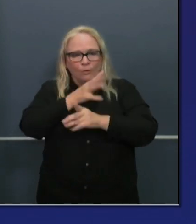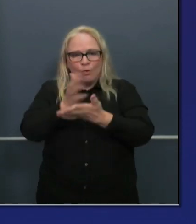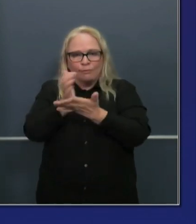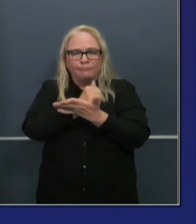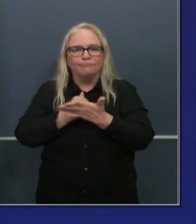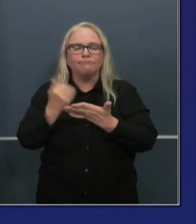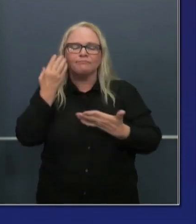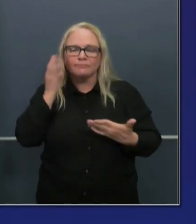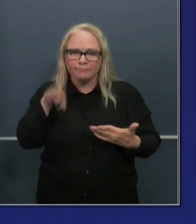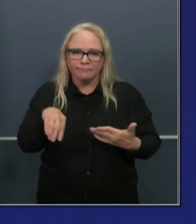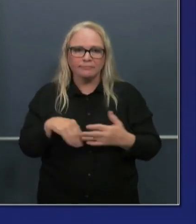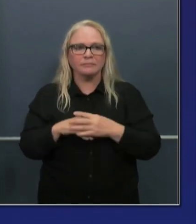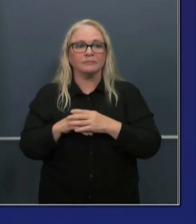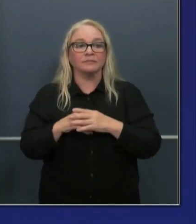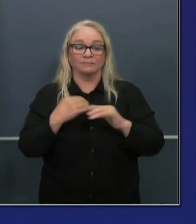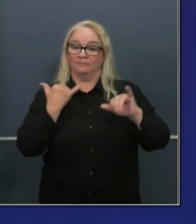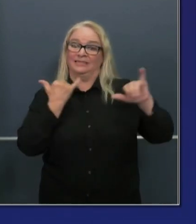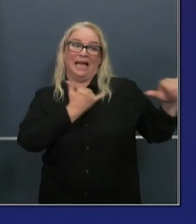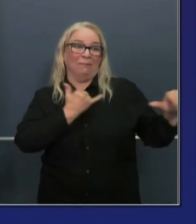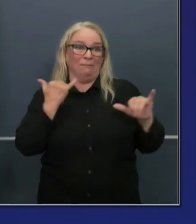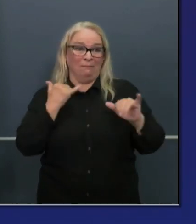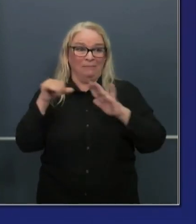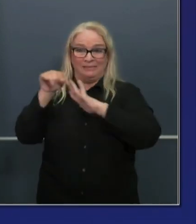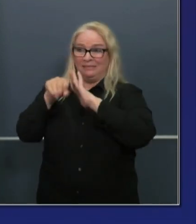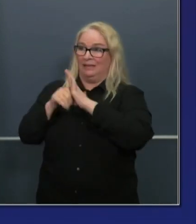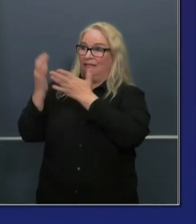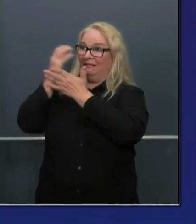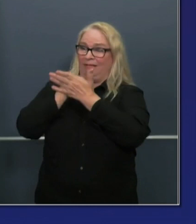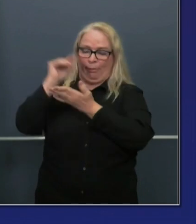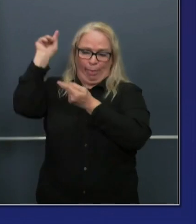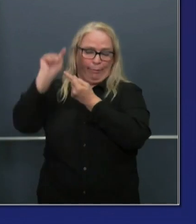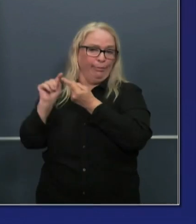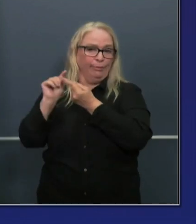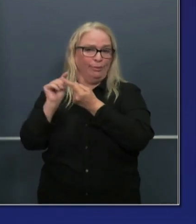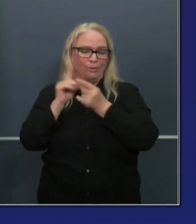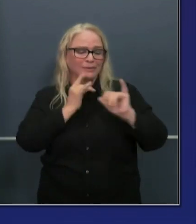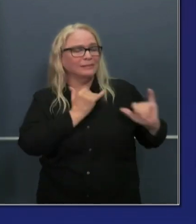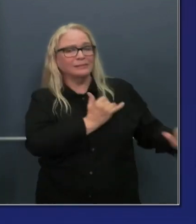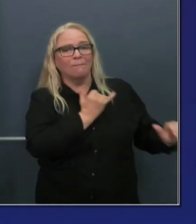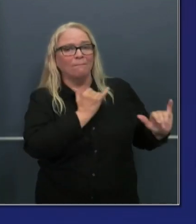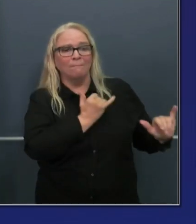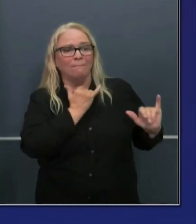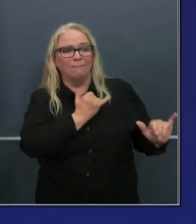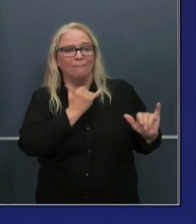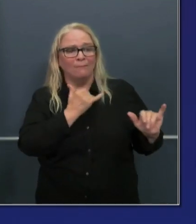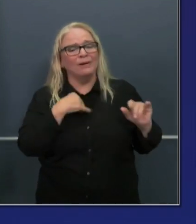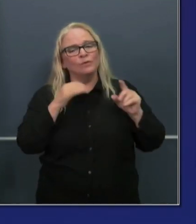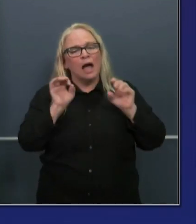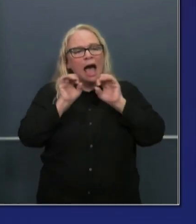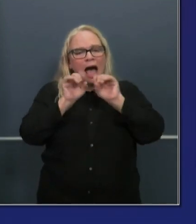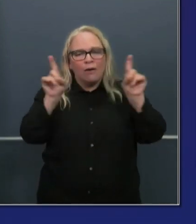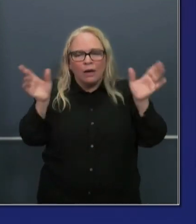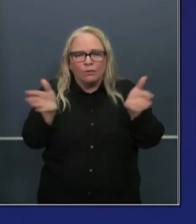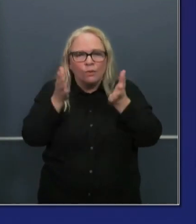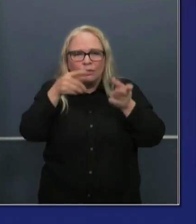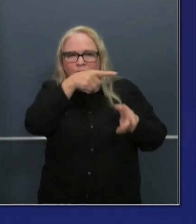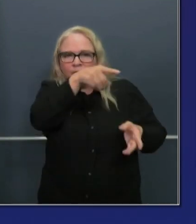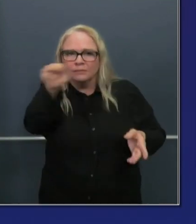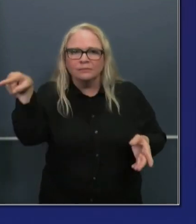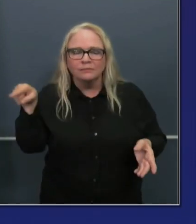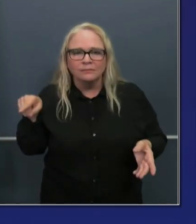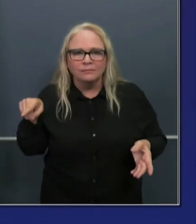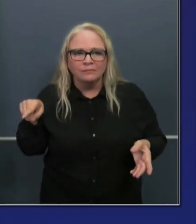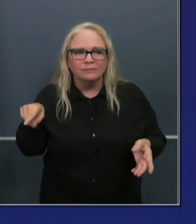state and, in turn, our nation. So, again, we want to educate. We want to encourage. We want to give people time to come into